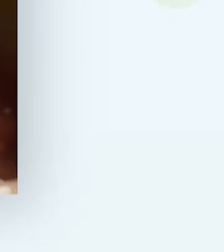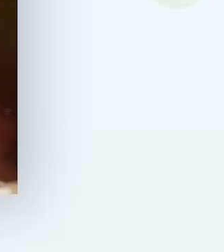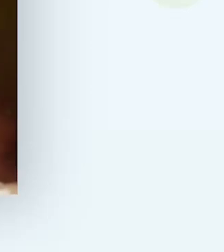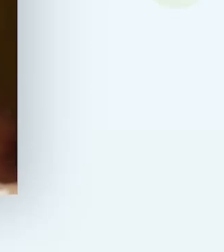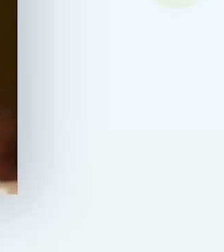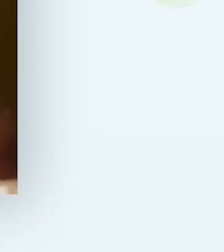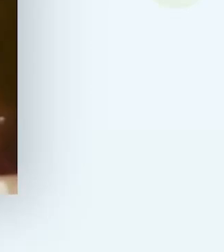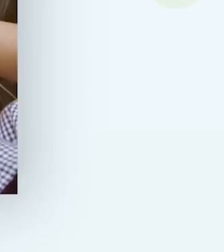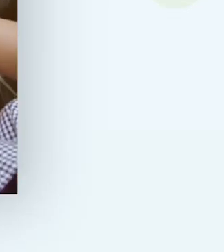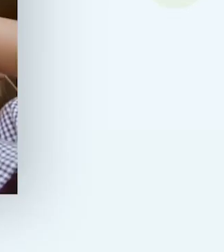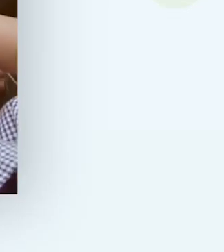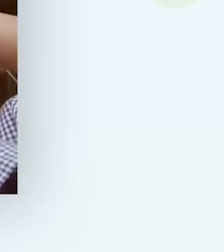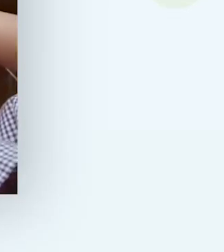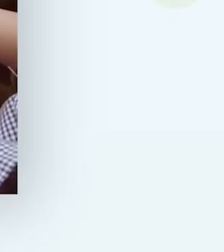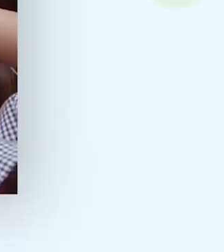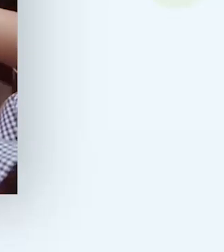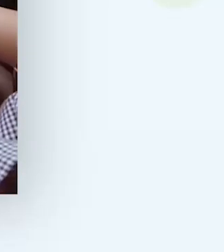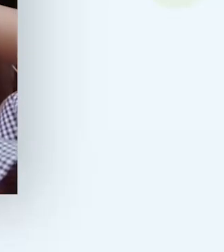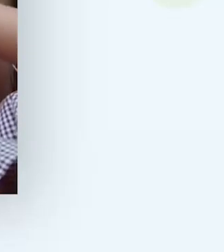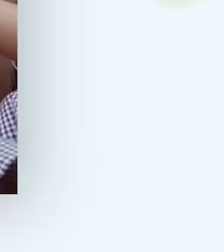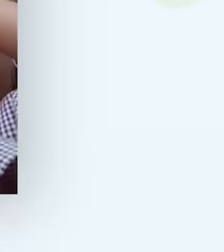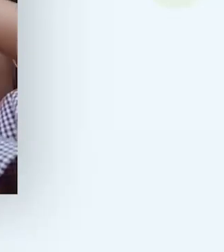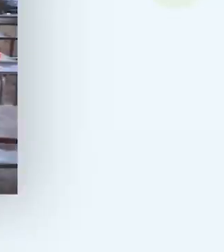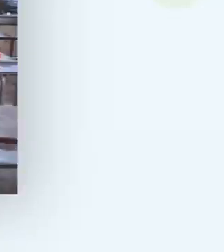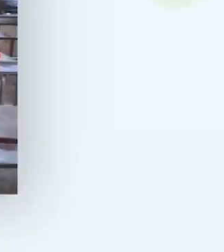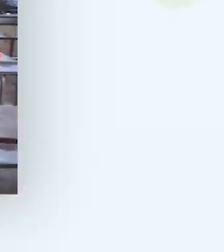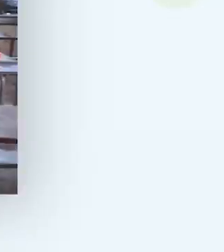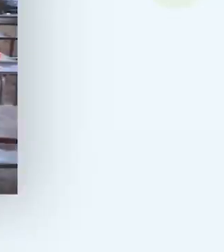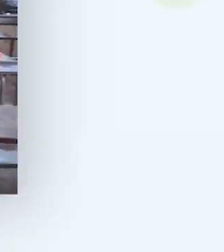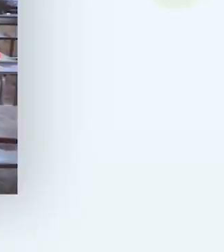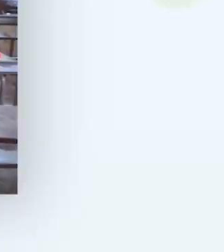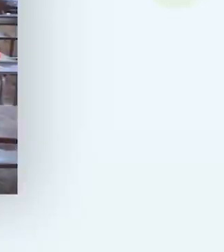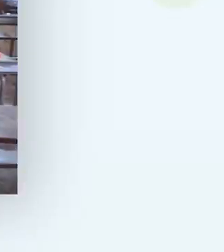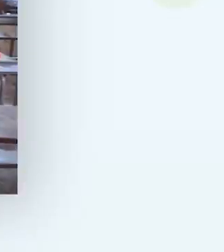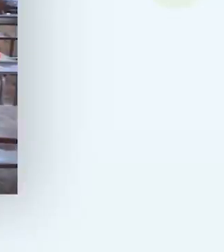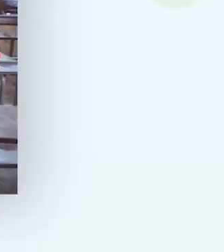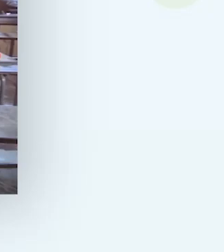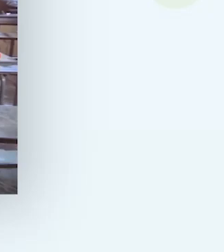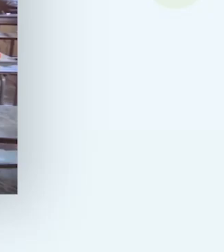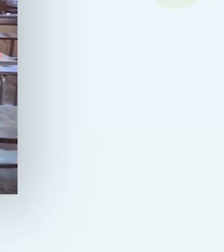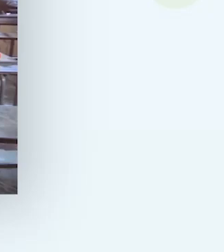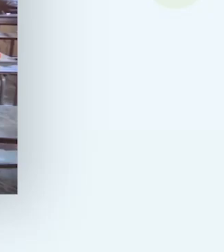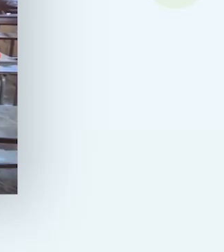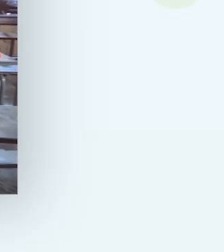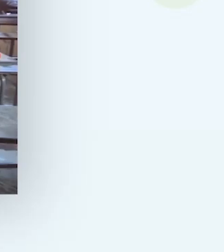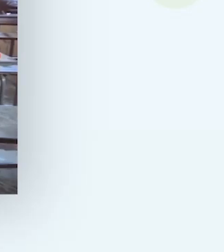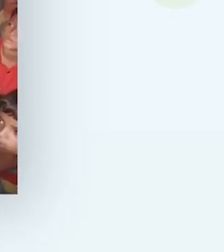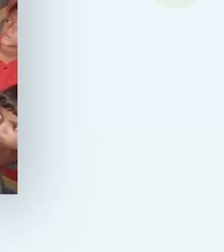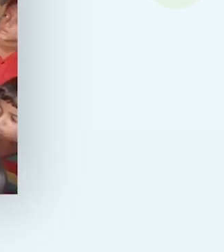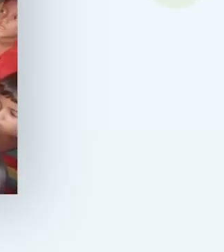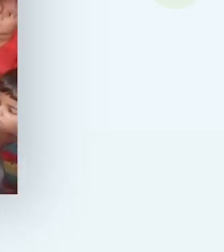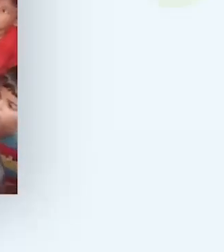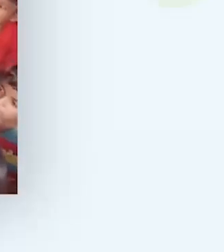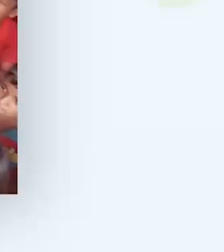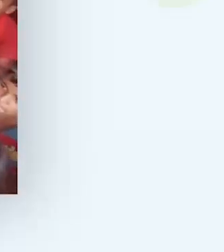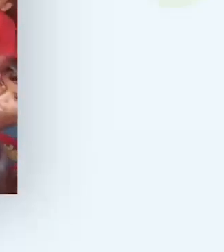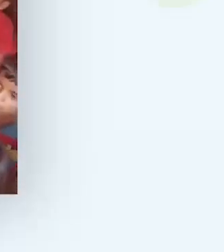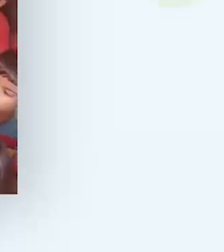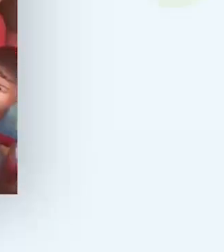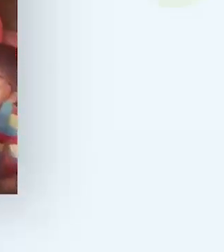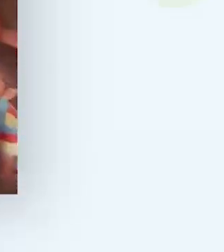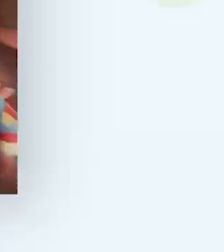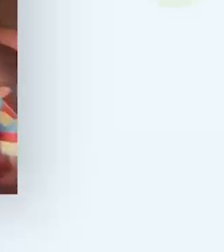inclusive, accessible and relevant to today's world. We are facing a learning crisis. Too often, schools are